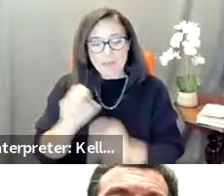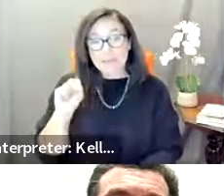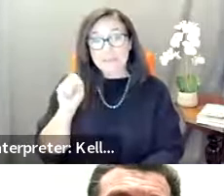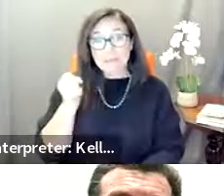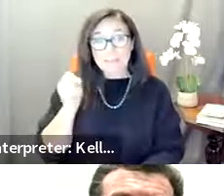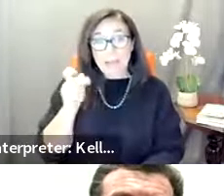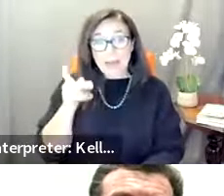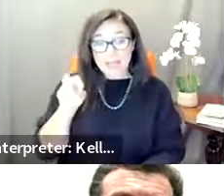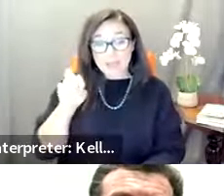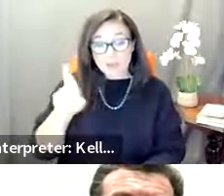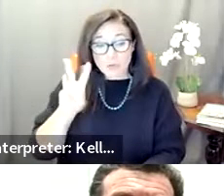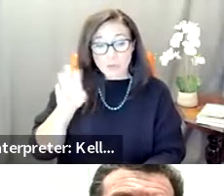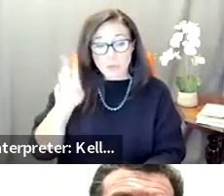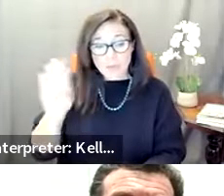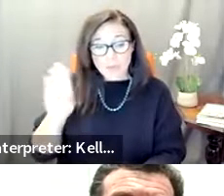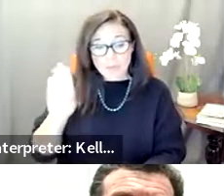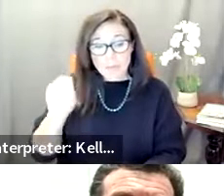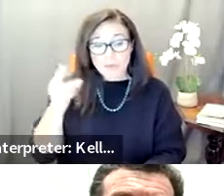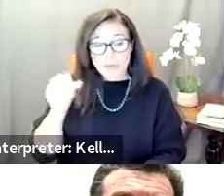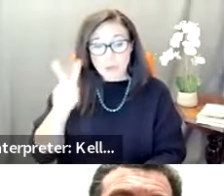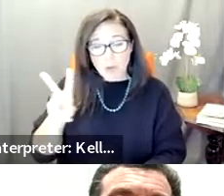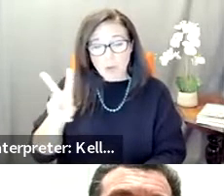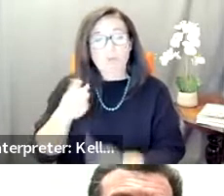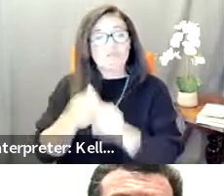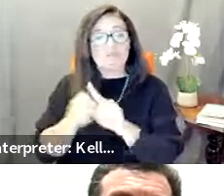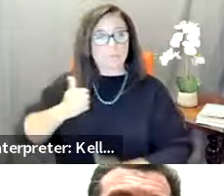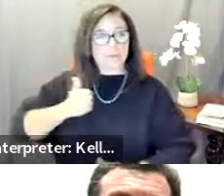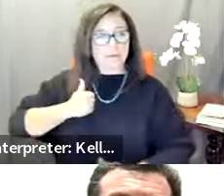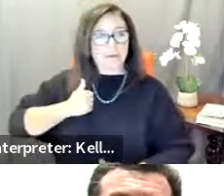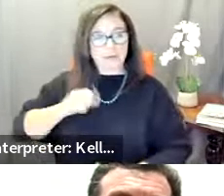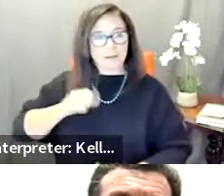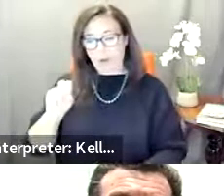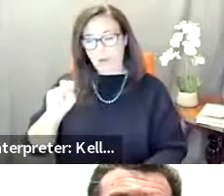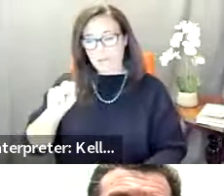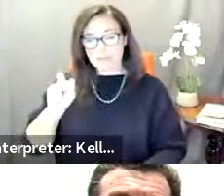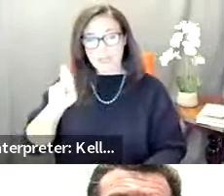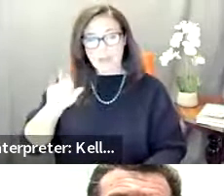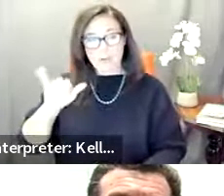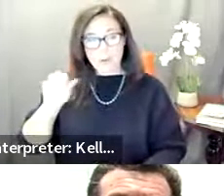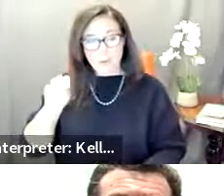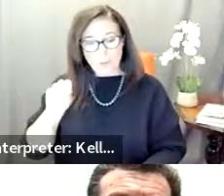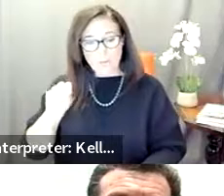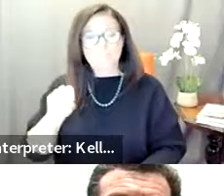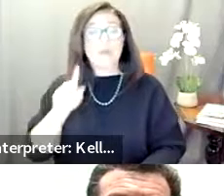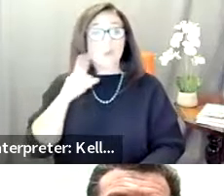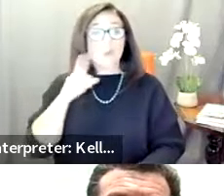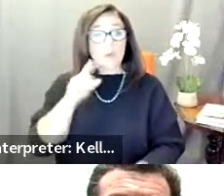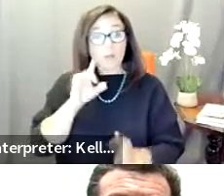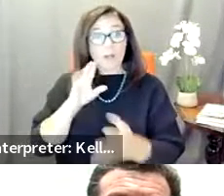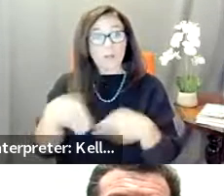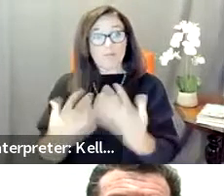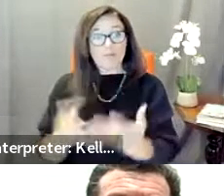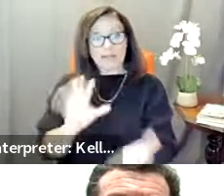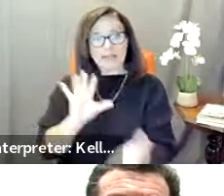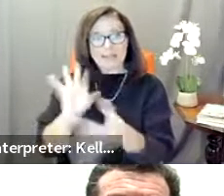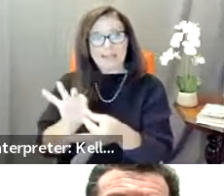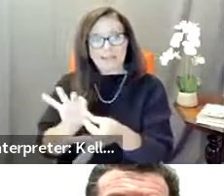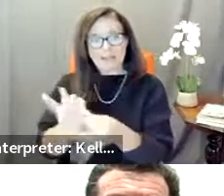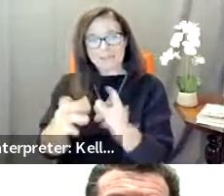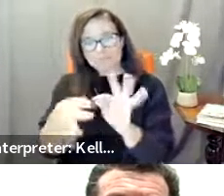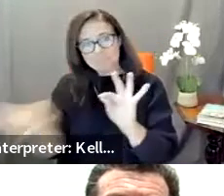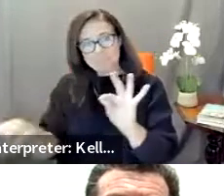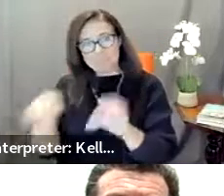provide a link in the chat, and to call attention to the actions that we all can take beyond just a